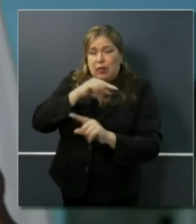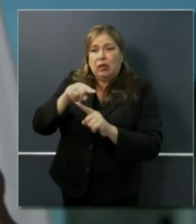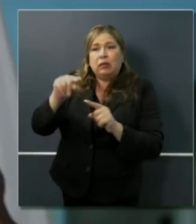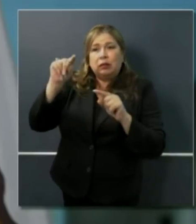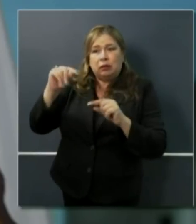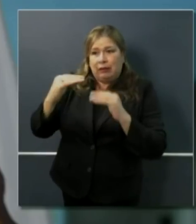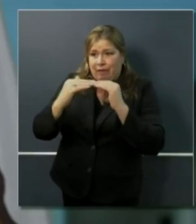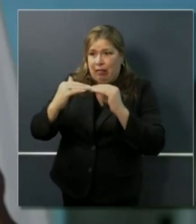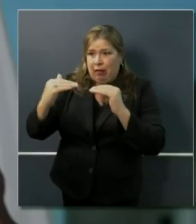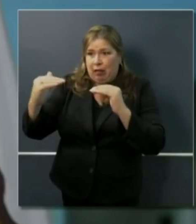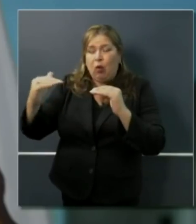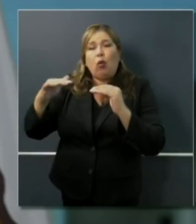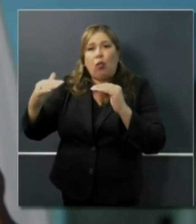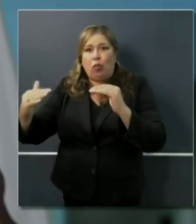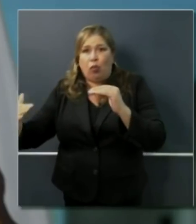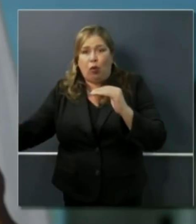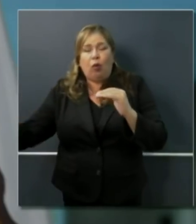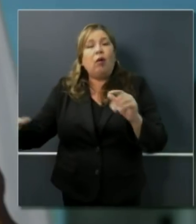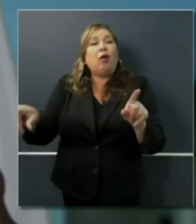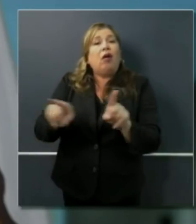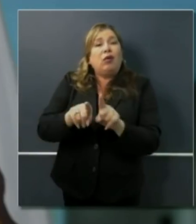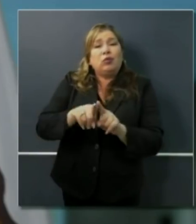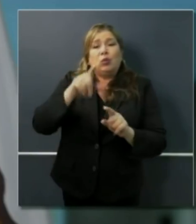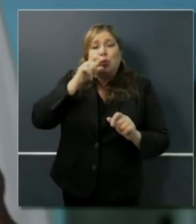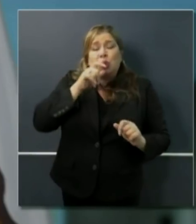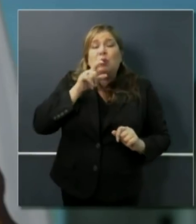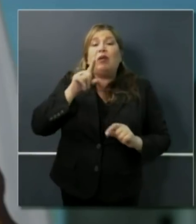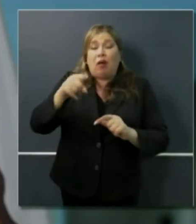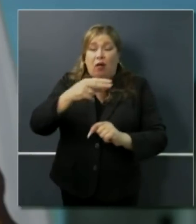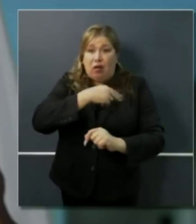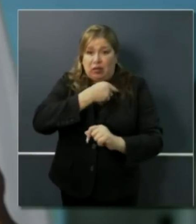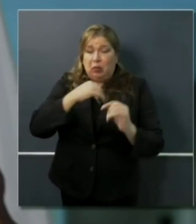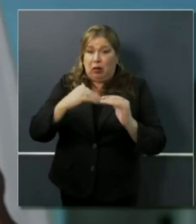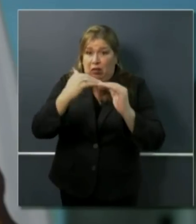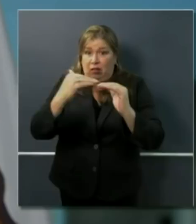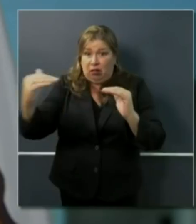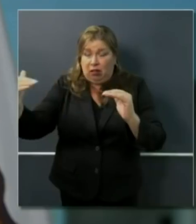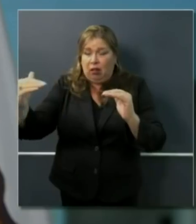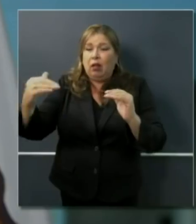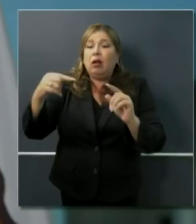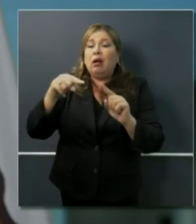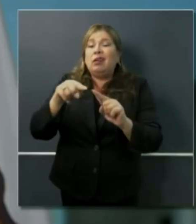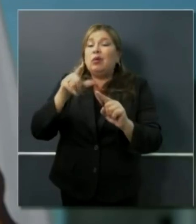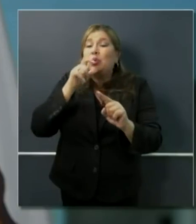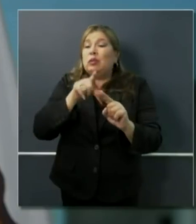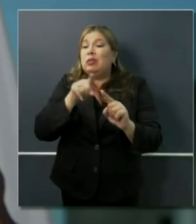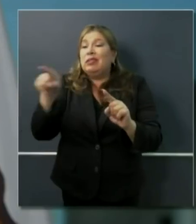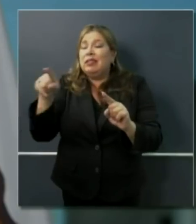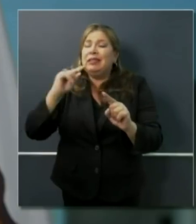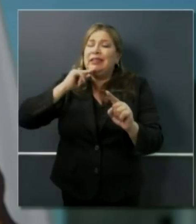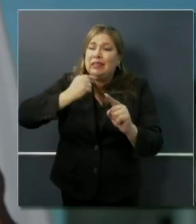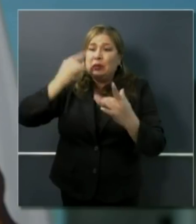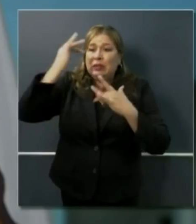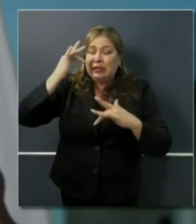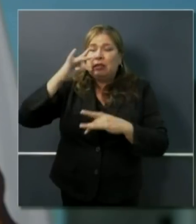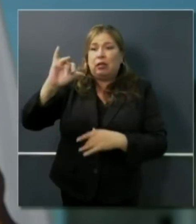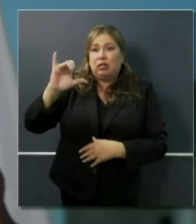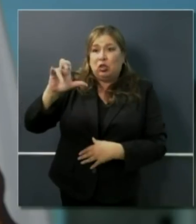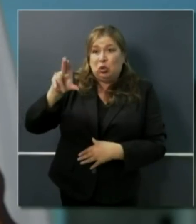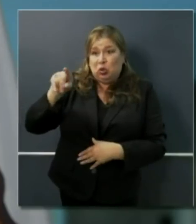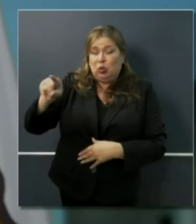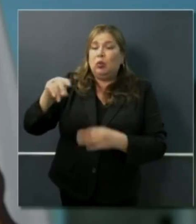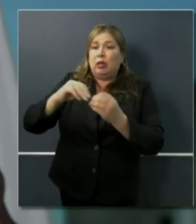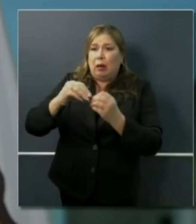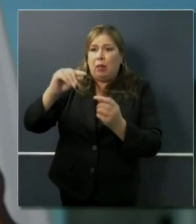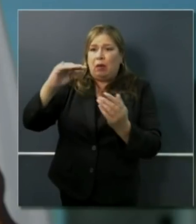see ICU numbers flatten and start to decline. If we see that over the course of a few weeks